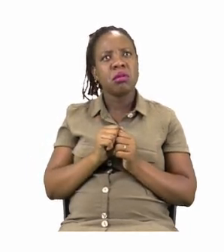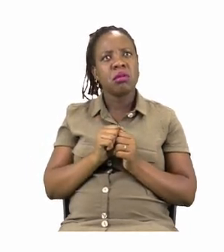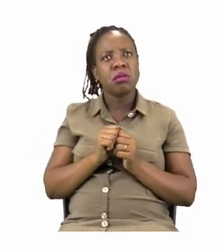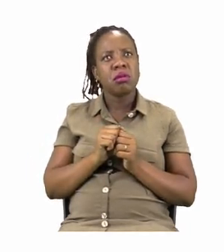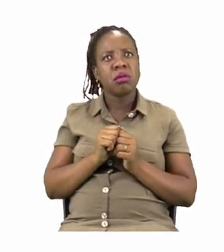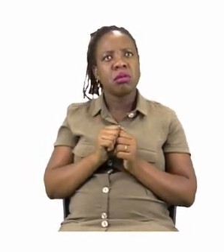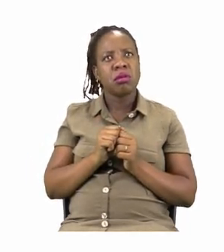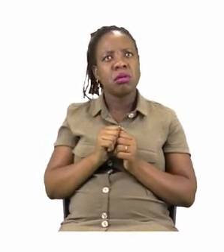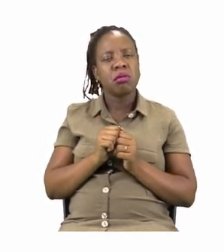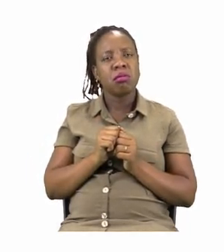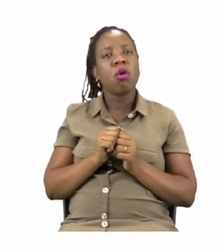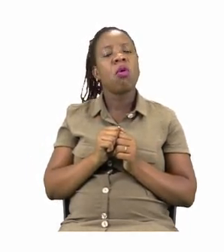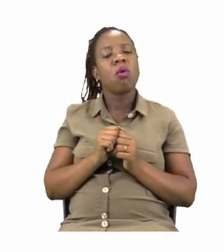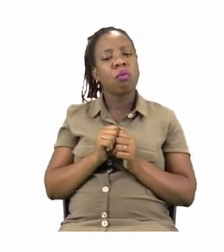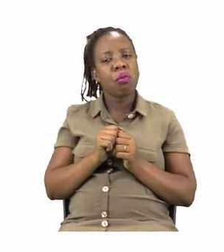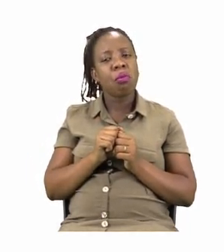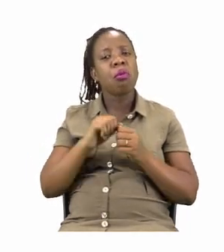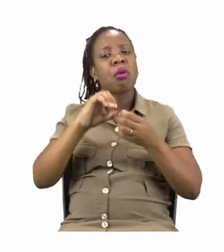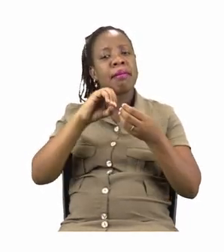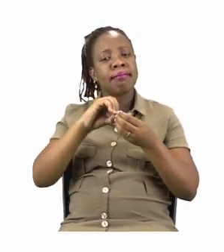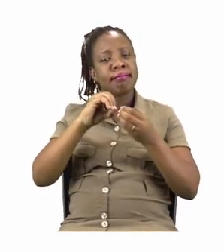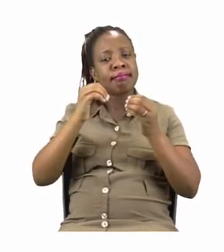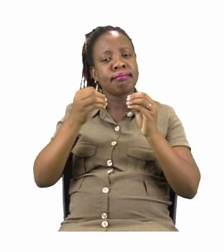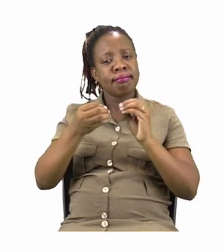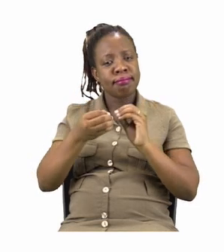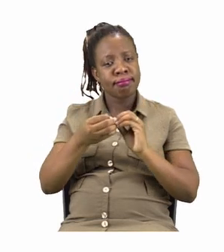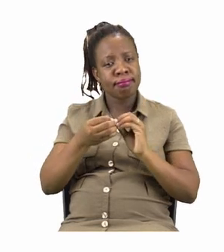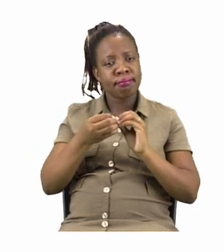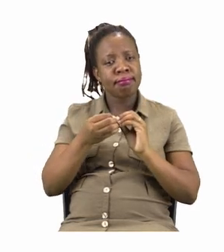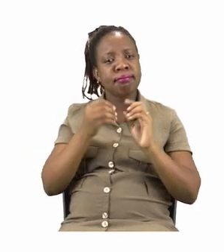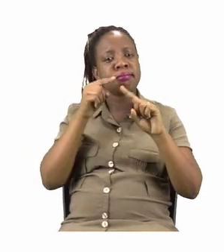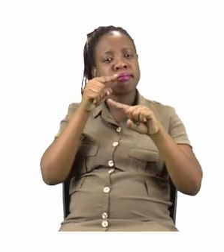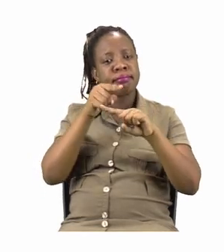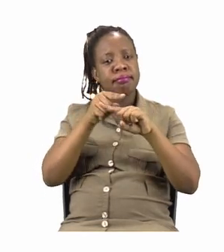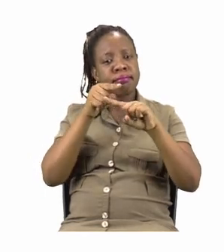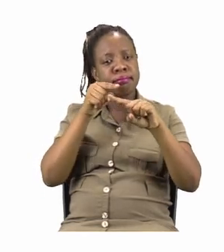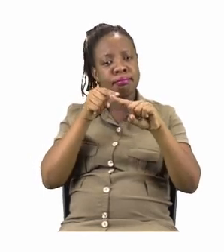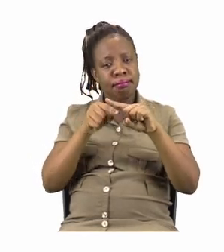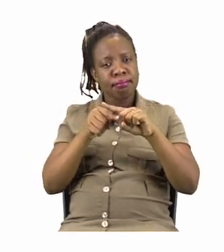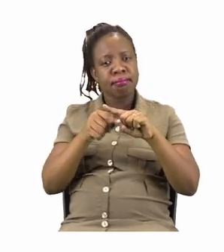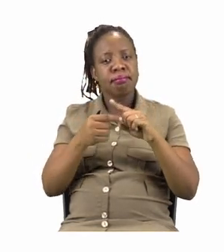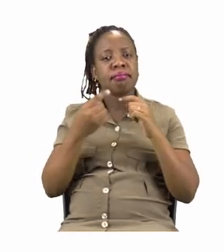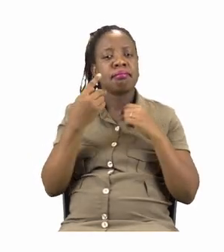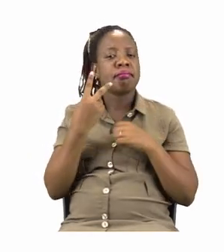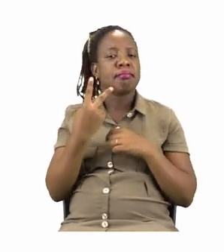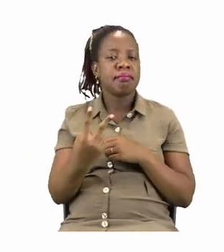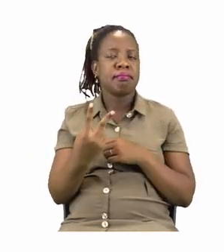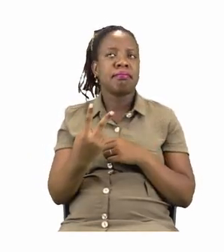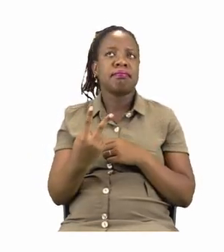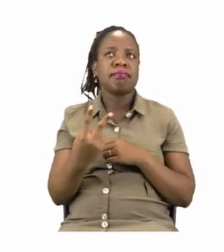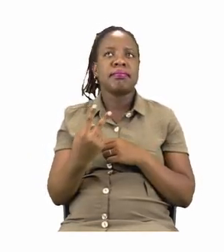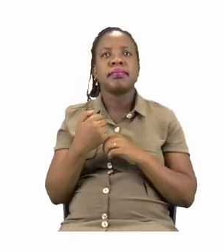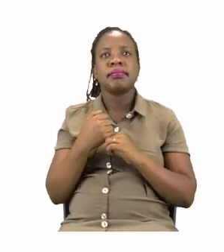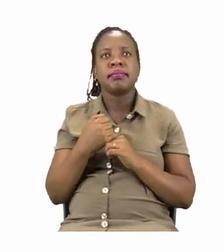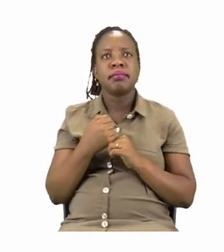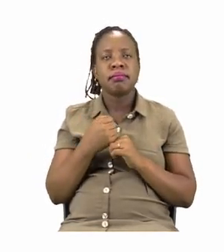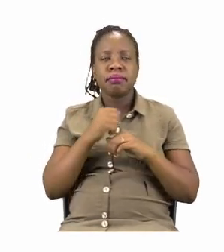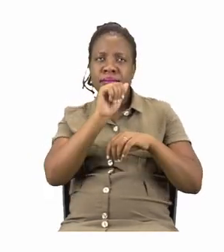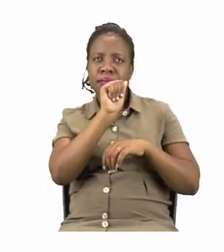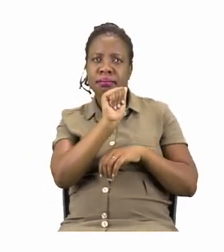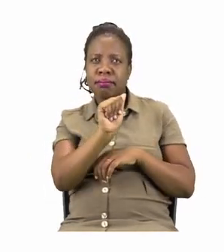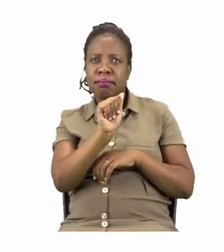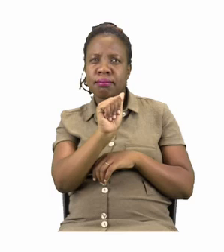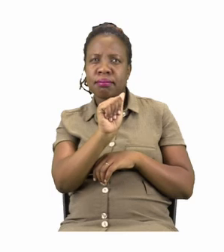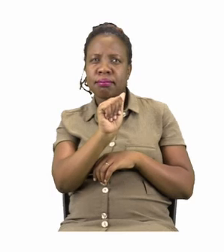by 2. Now can you see for number A, you have the number 40